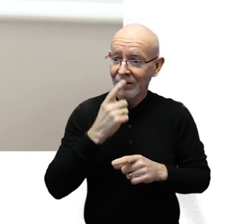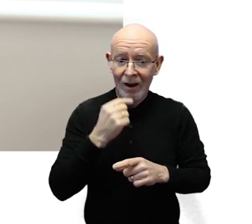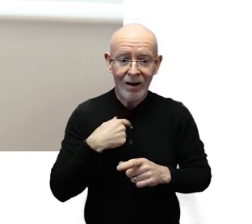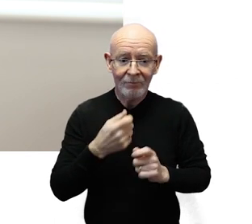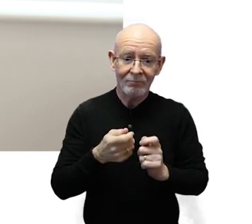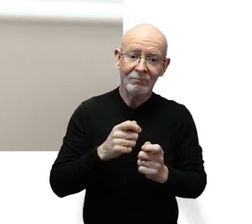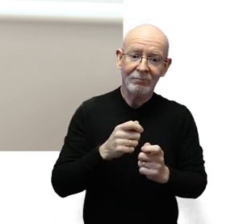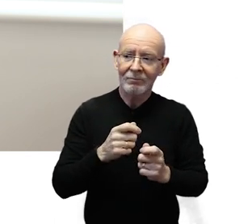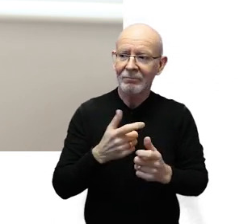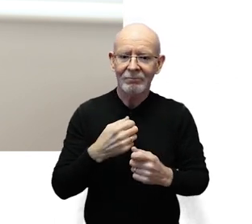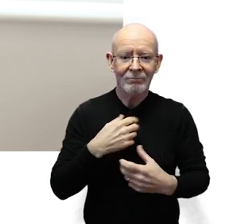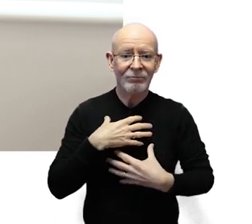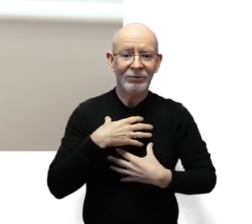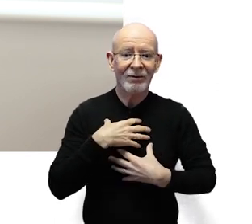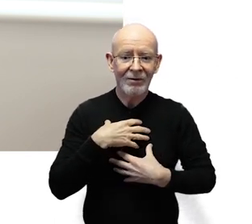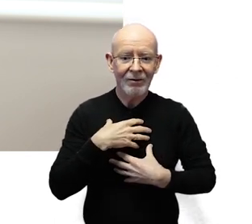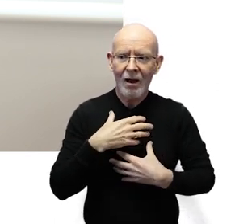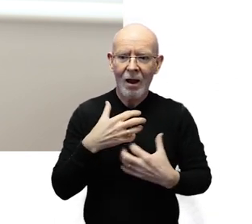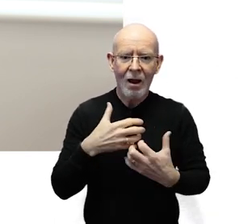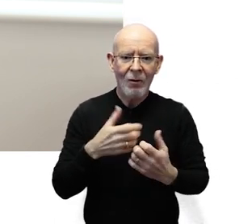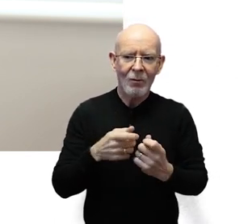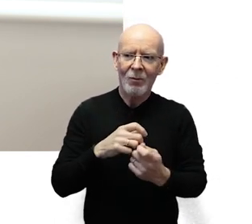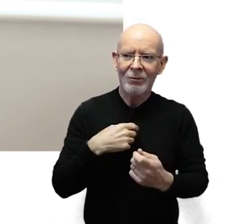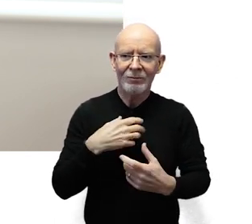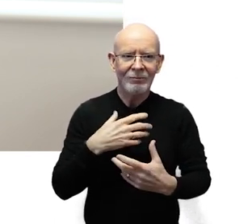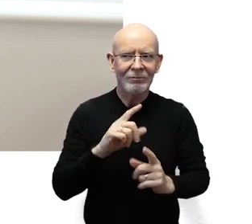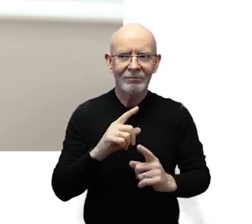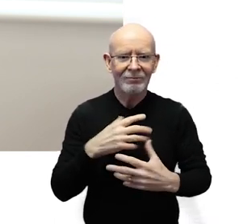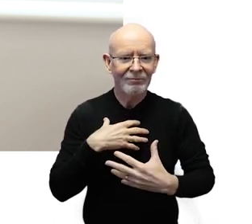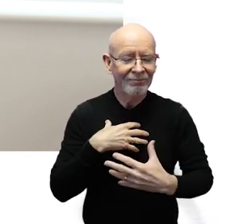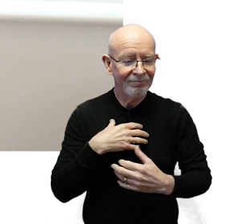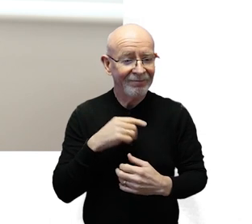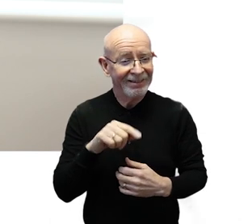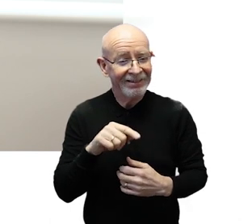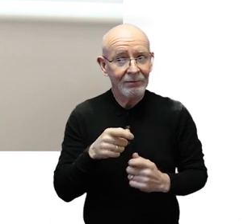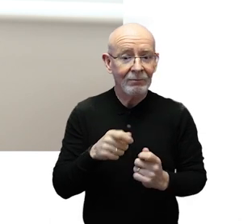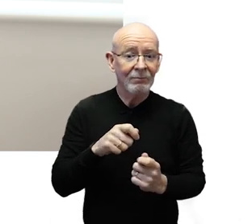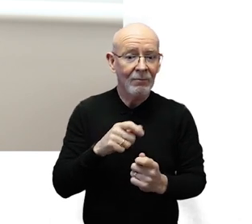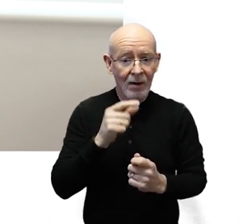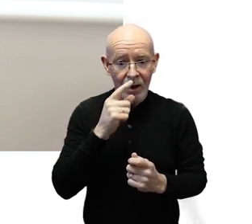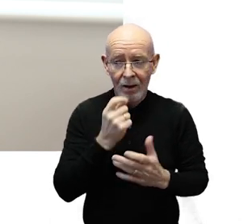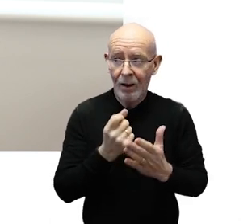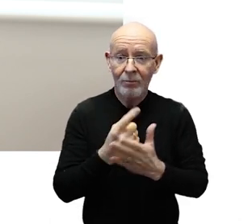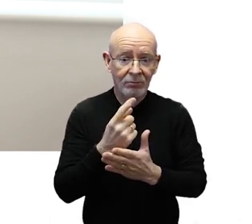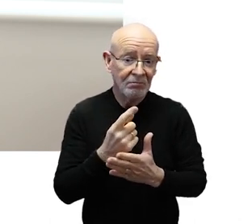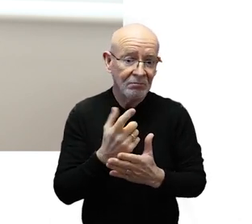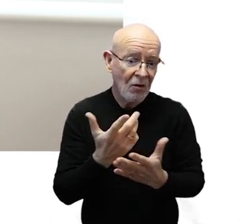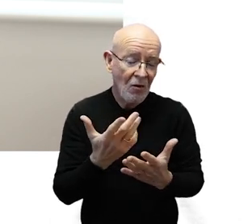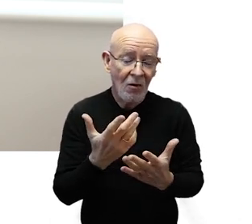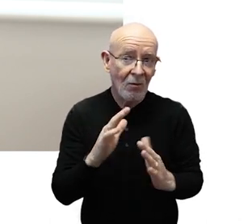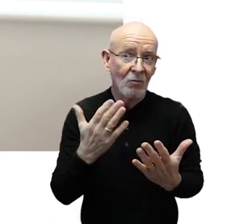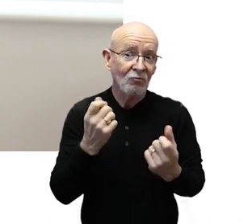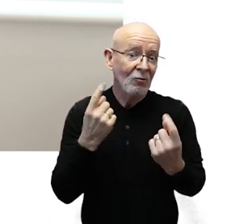automatic breathing pattern and change how we breathe. And this override can happen deliberately or without realising